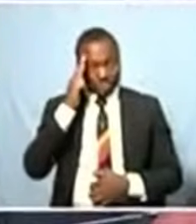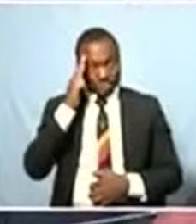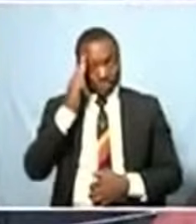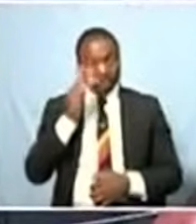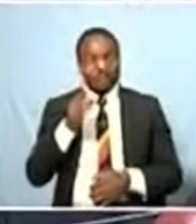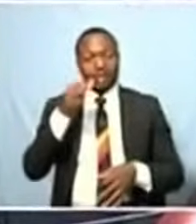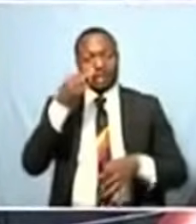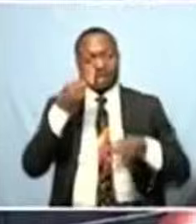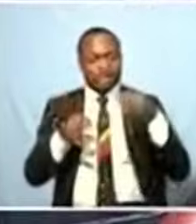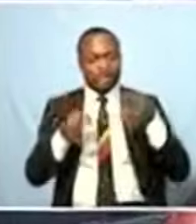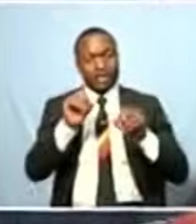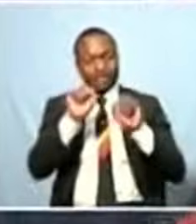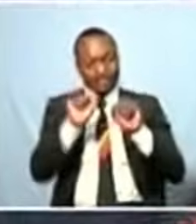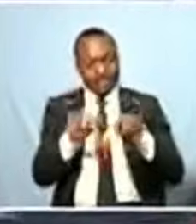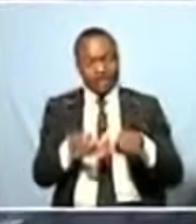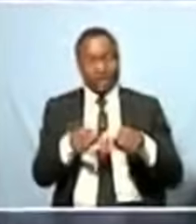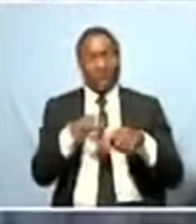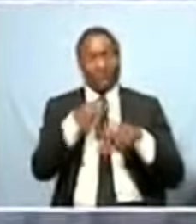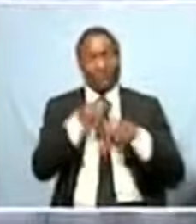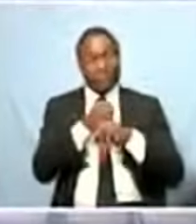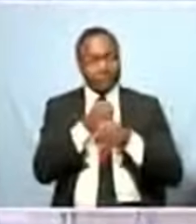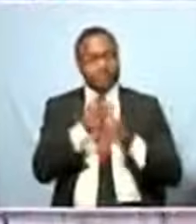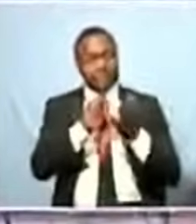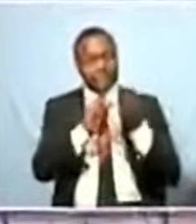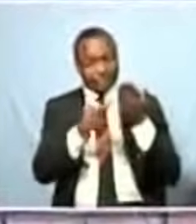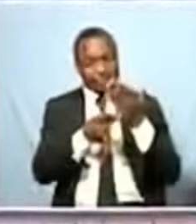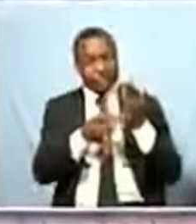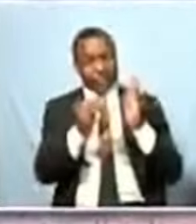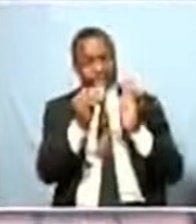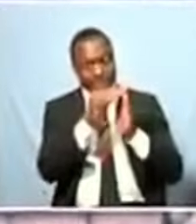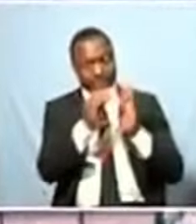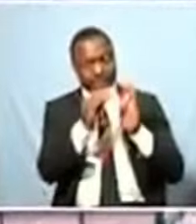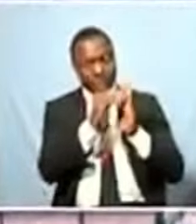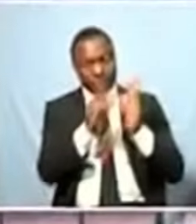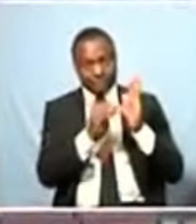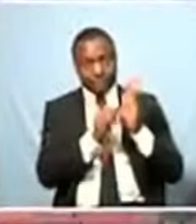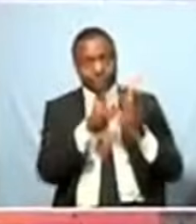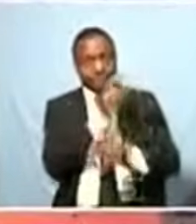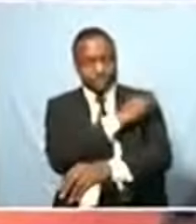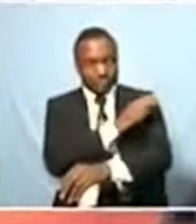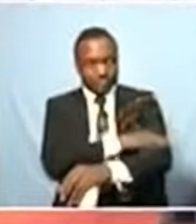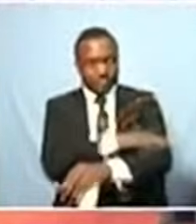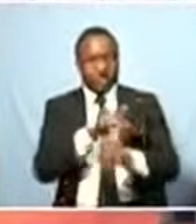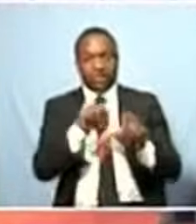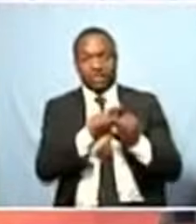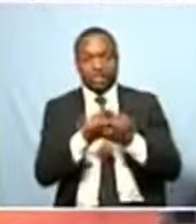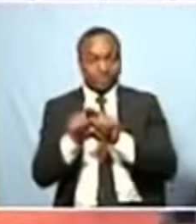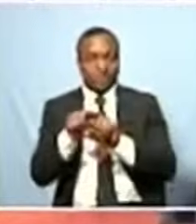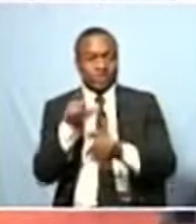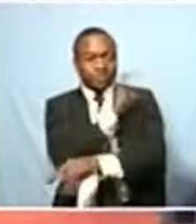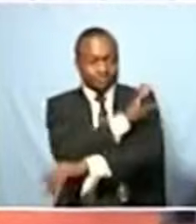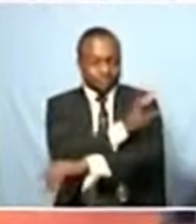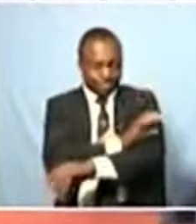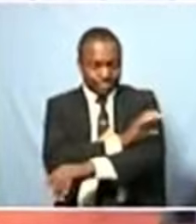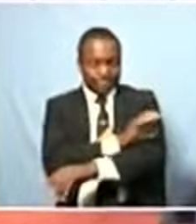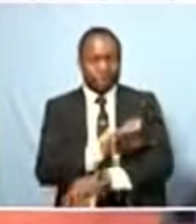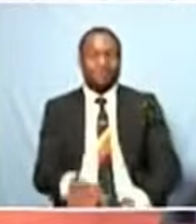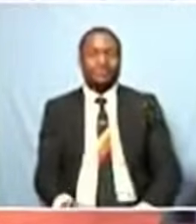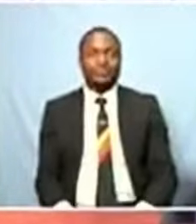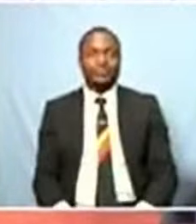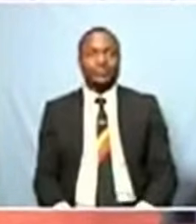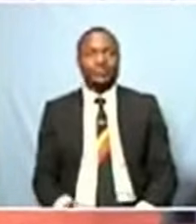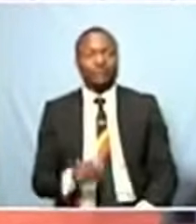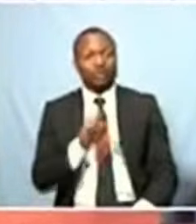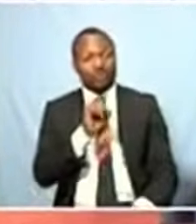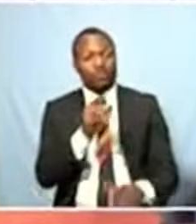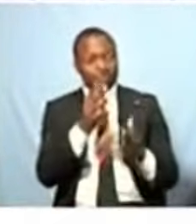it's possible to come up with a schedule or a list of hospitals and health posts which you